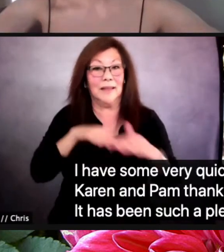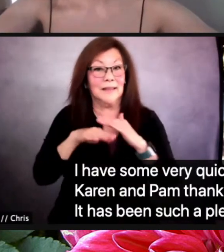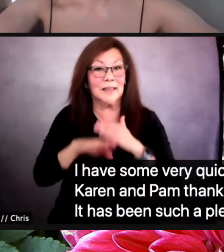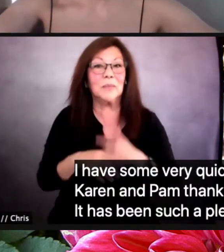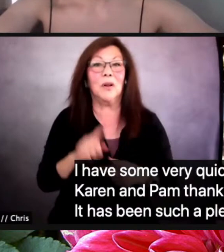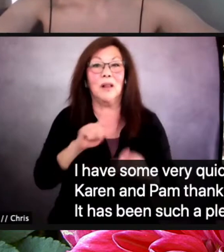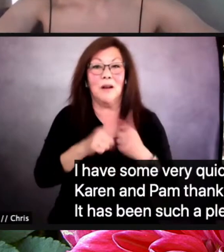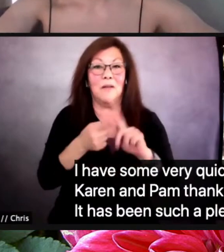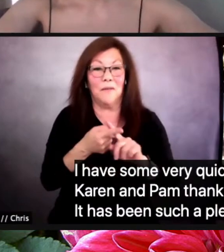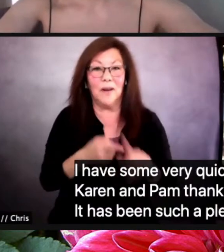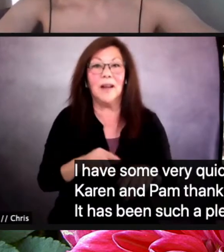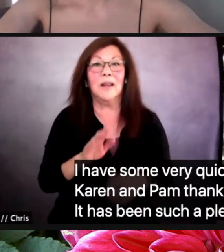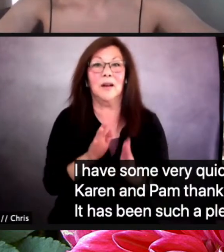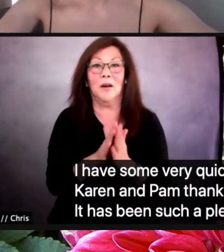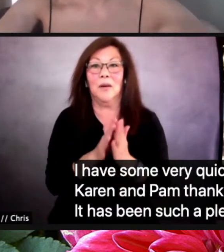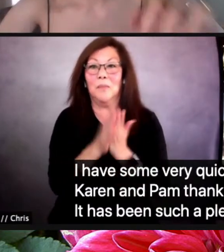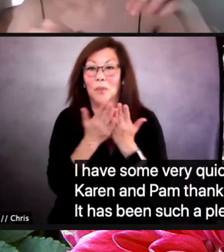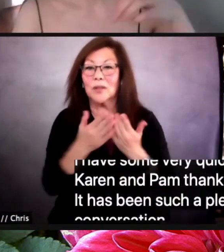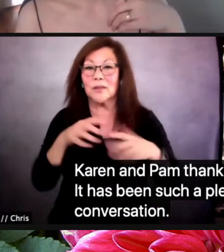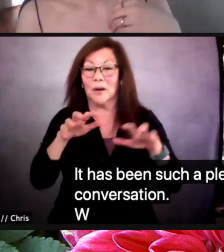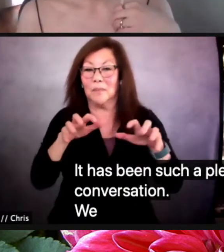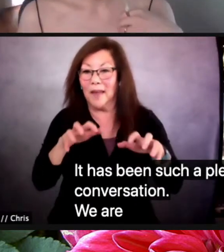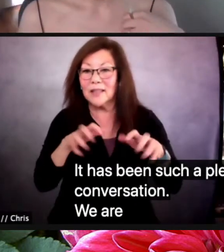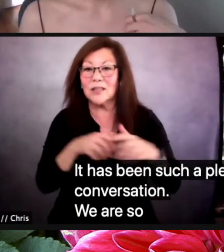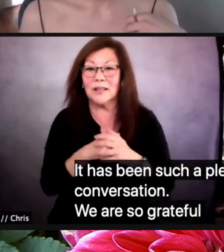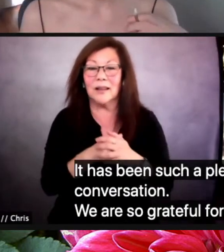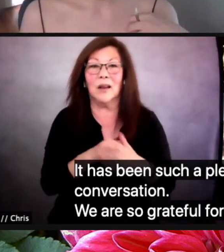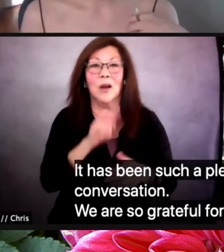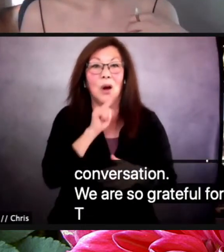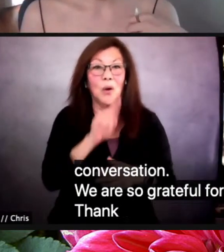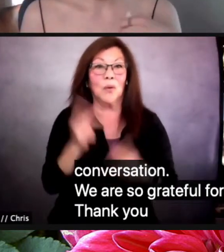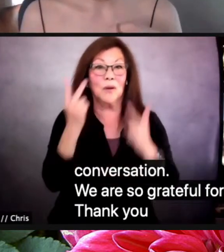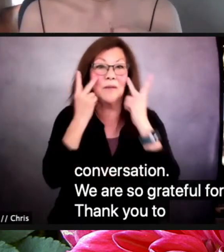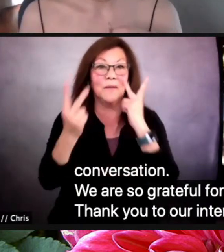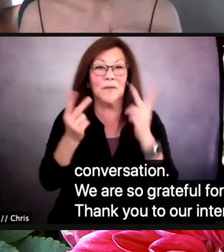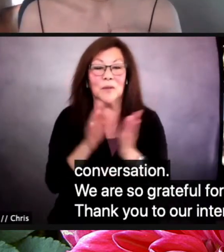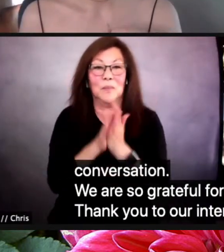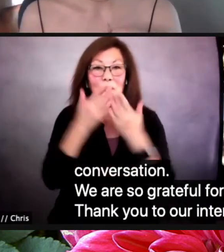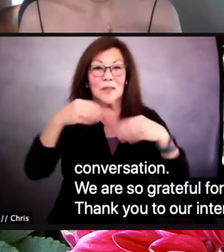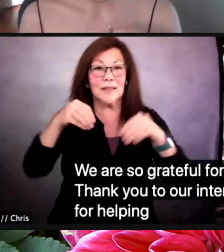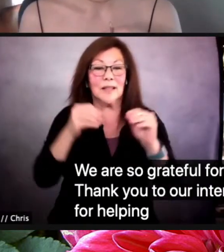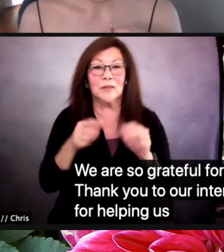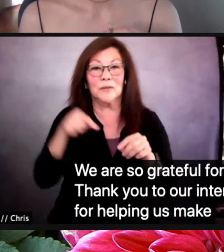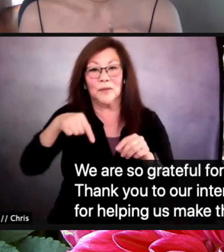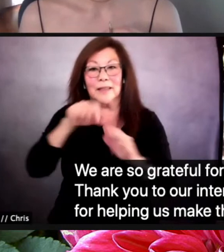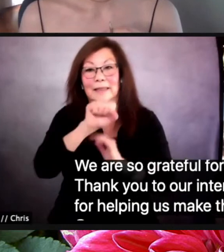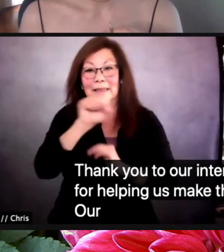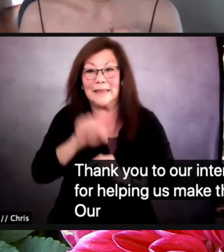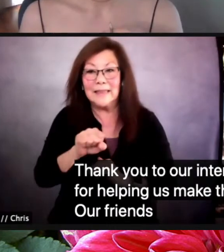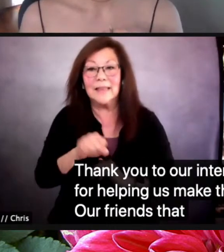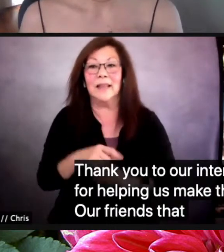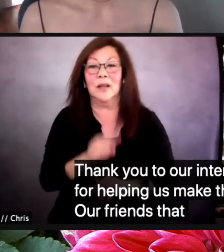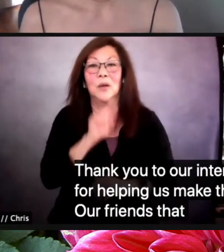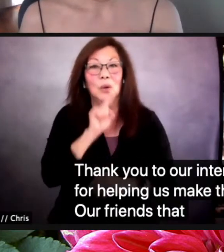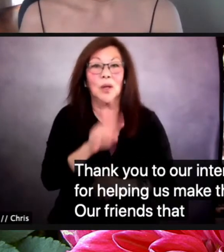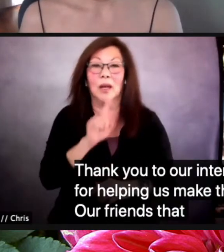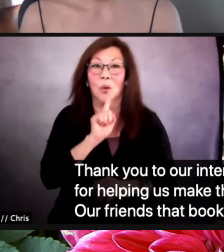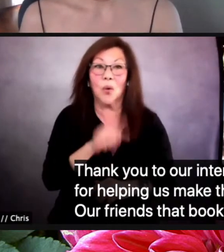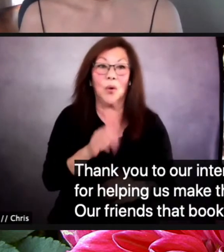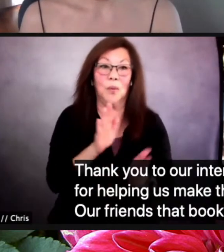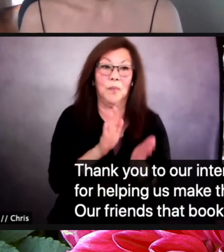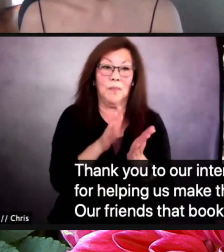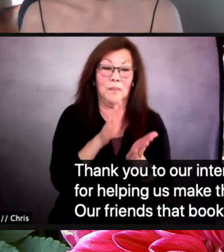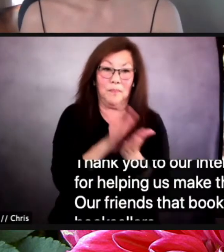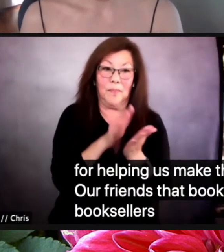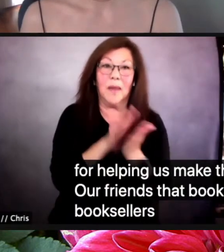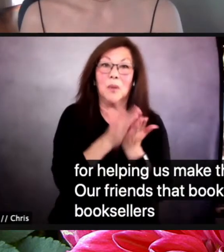at Books Are Magic, who are our sort of virtual booksellers for this season. You can order paperback copies